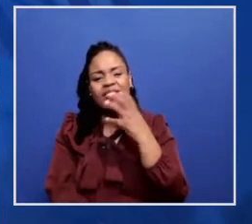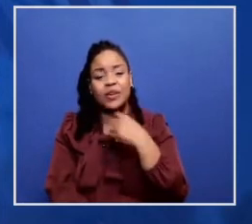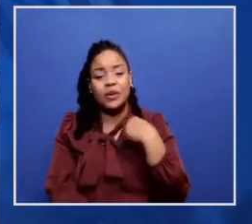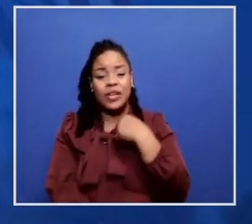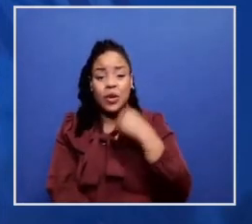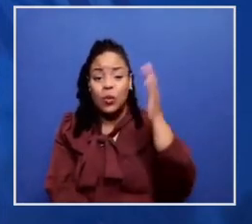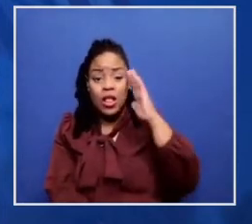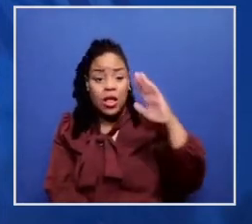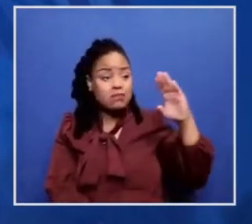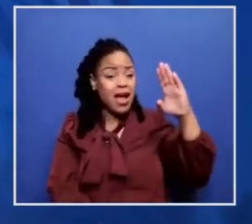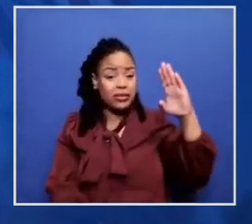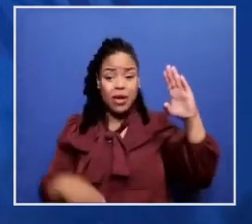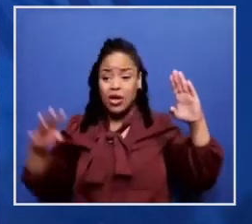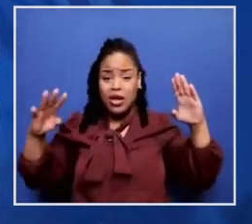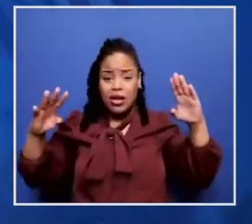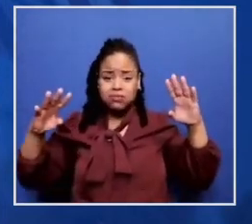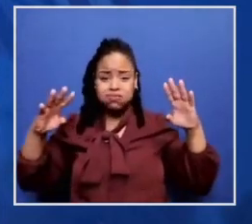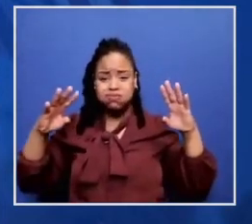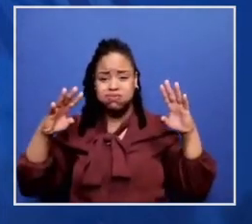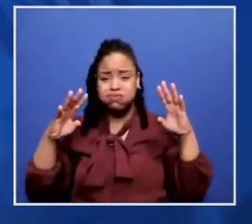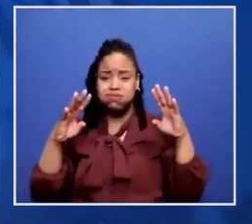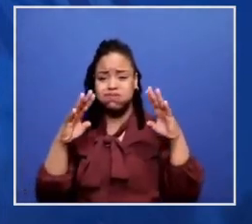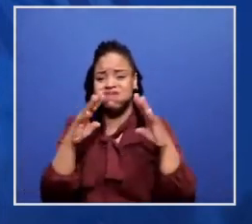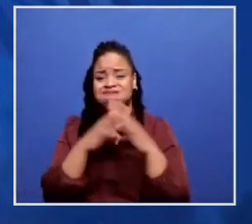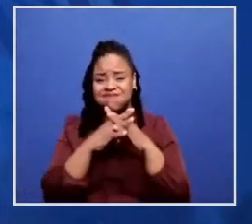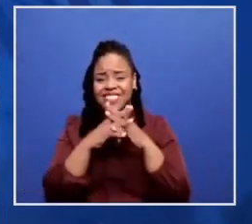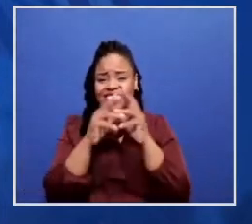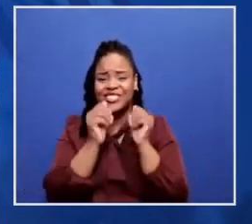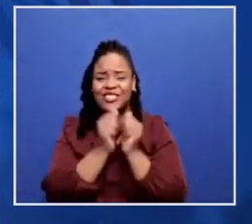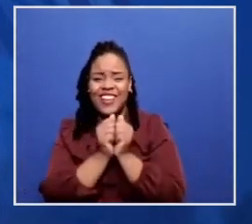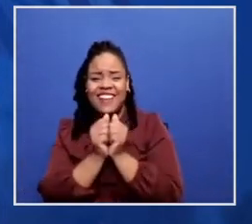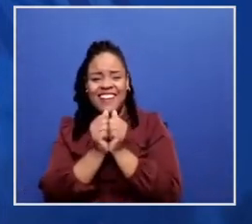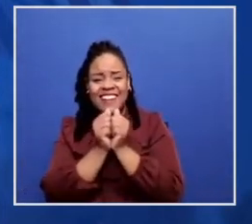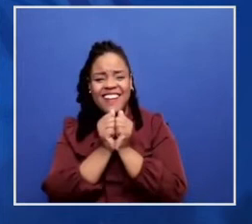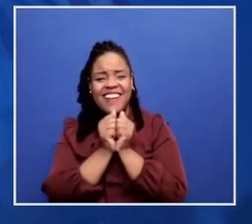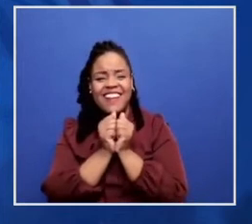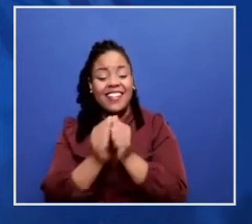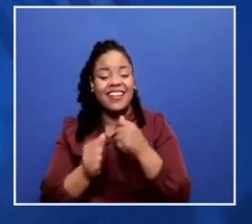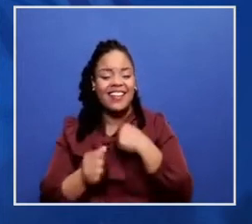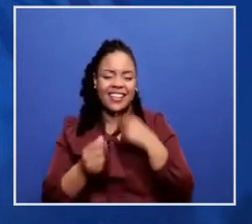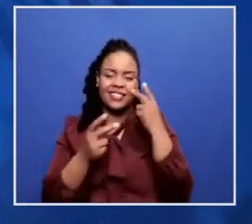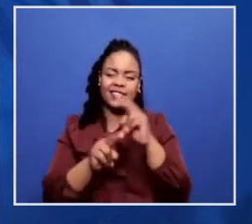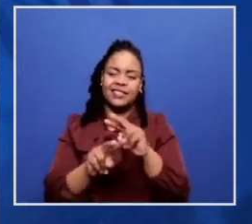Mountains, I see it in you, so we gonna walk it out.